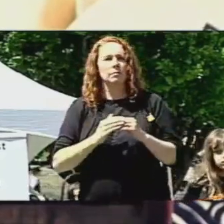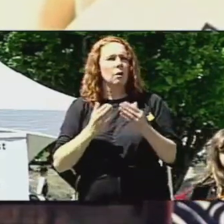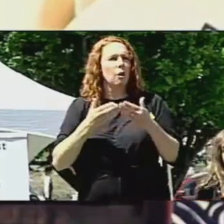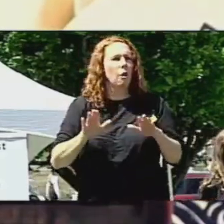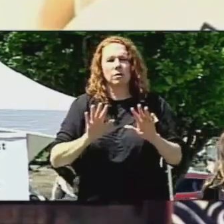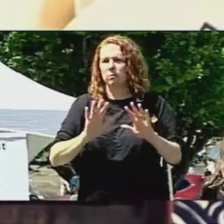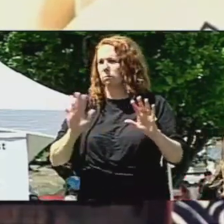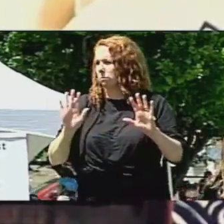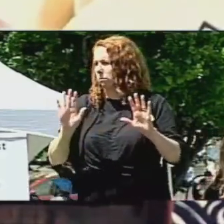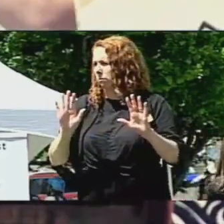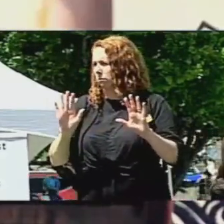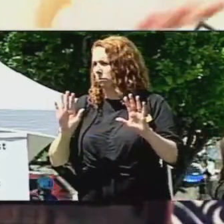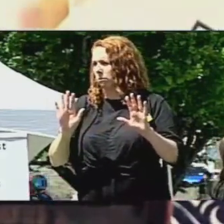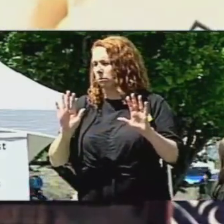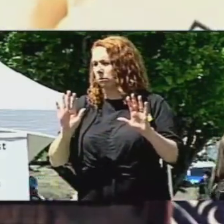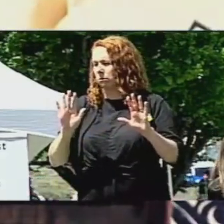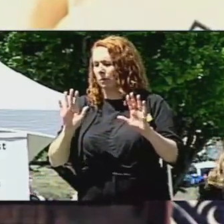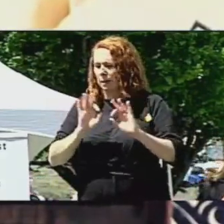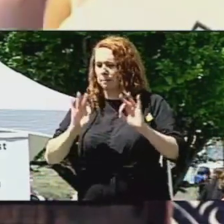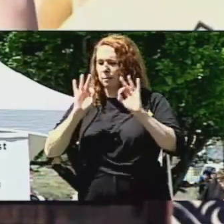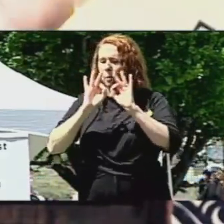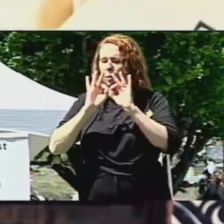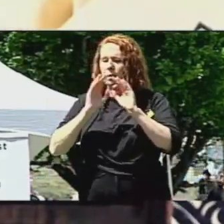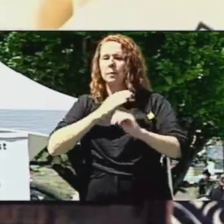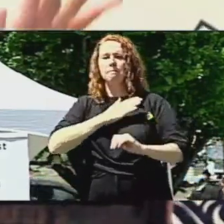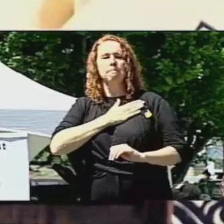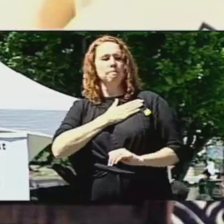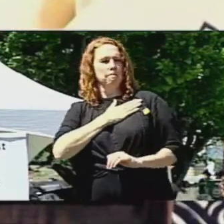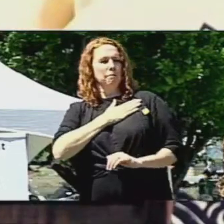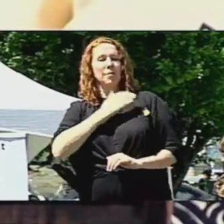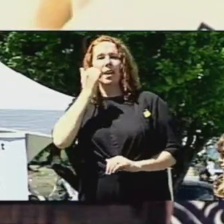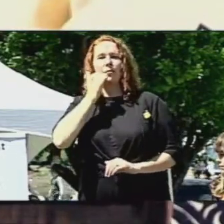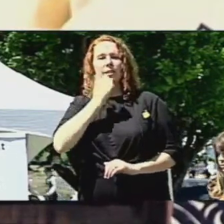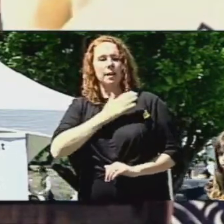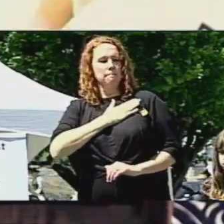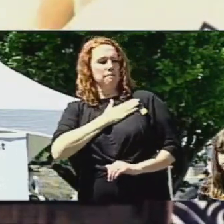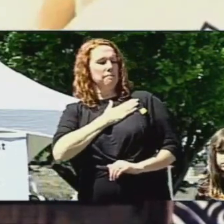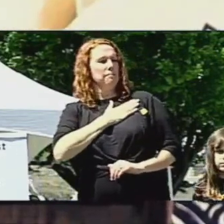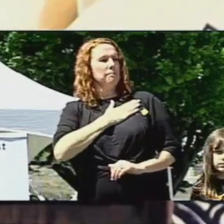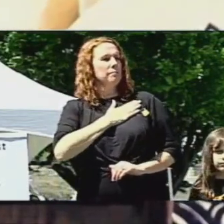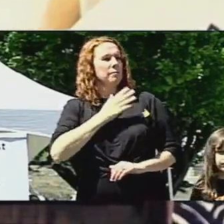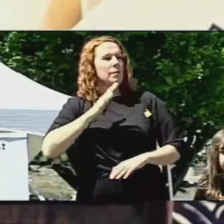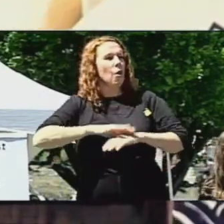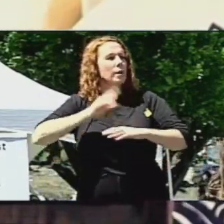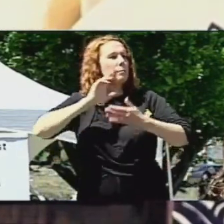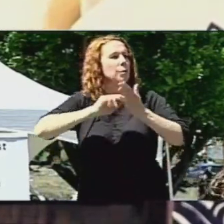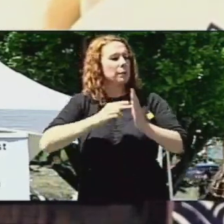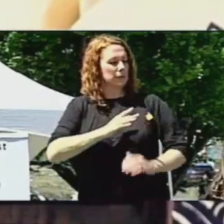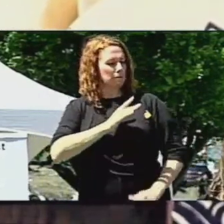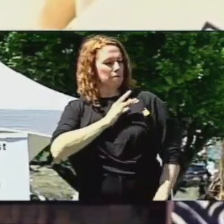lost or something that you don't put your attention to. It's something that you wear every single day, very intentionally.